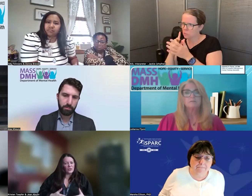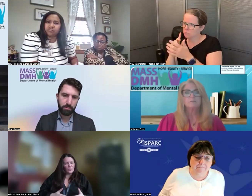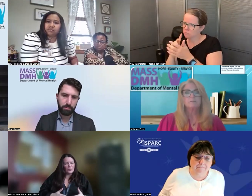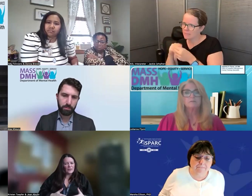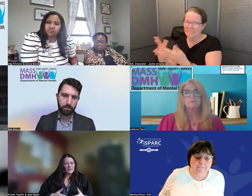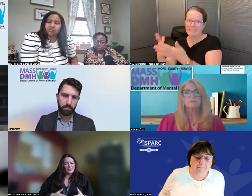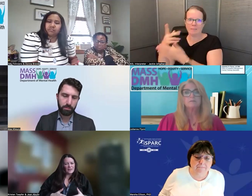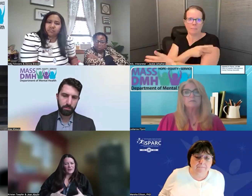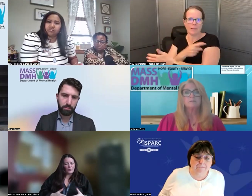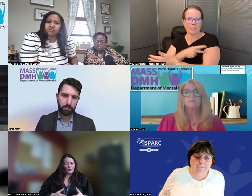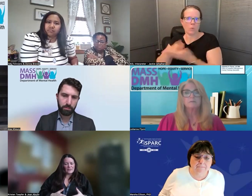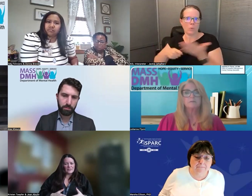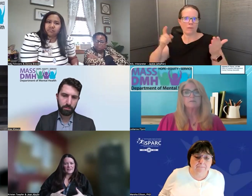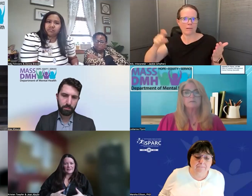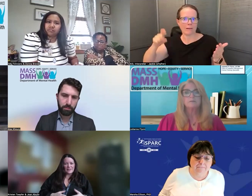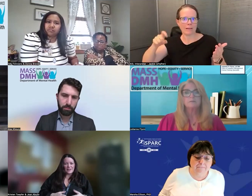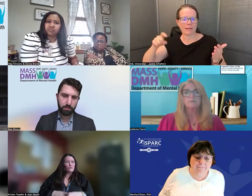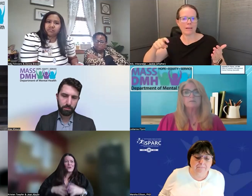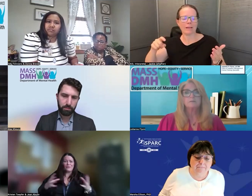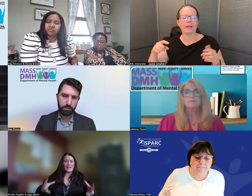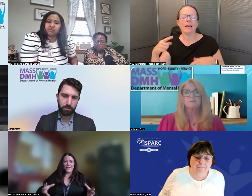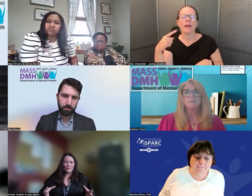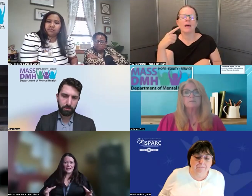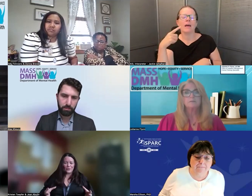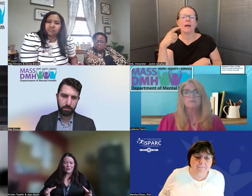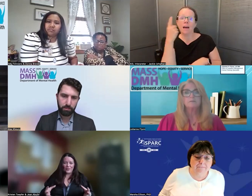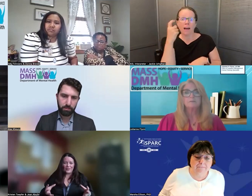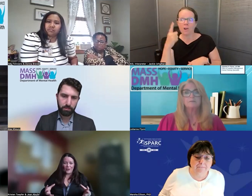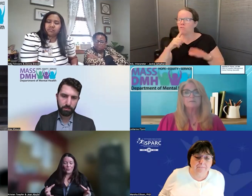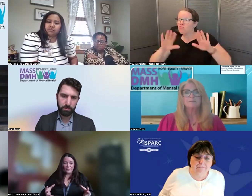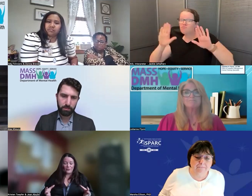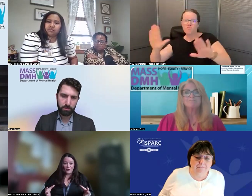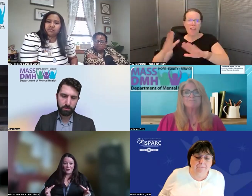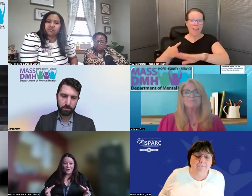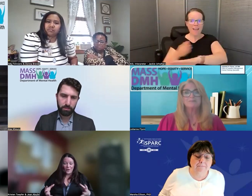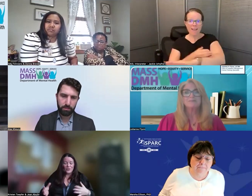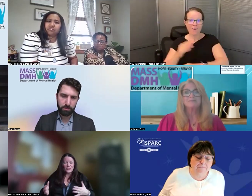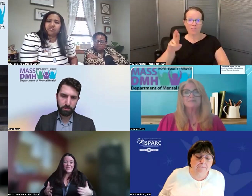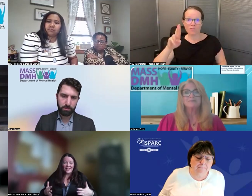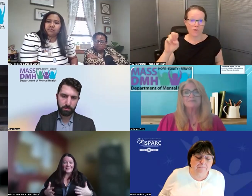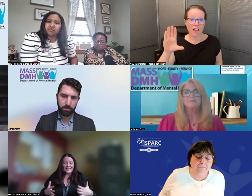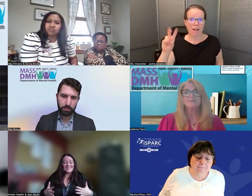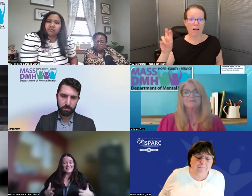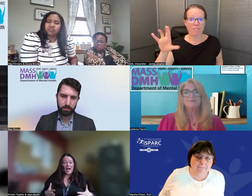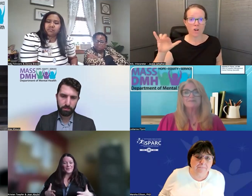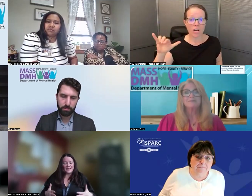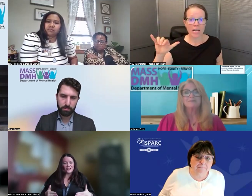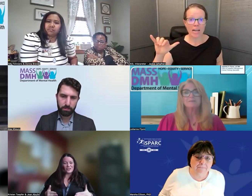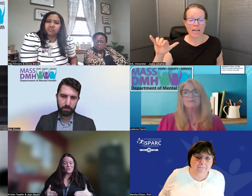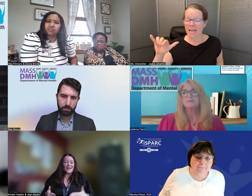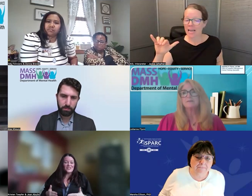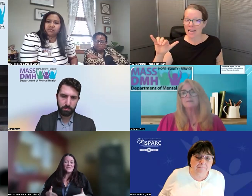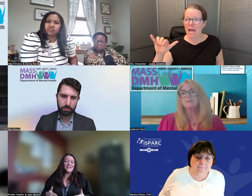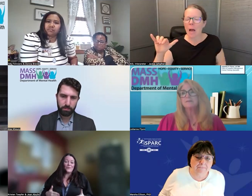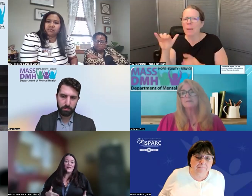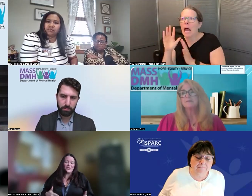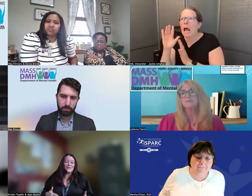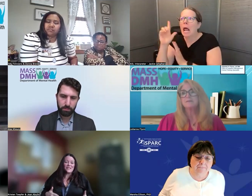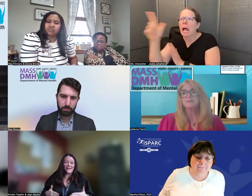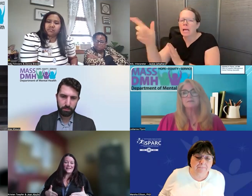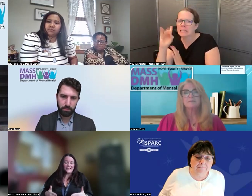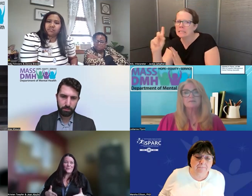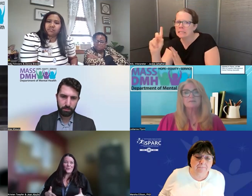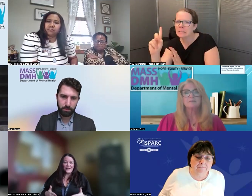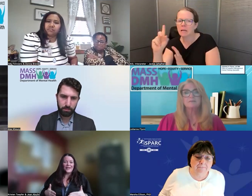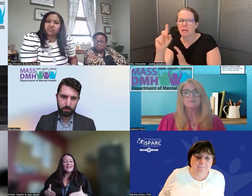okay too. That we weren't seeing this like great recovery that we were all like hoping for, which in the end it did happen. We had to meet him where he